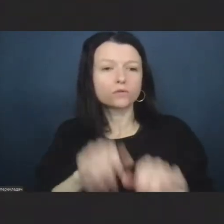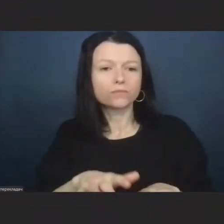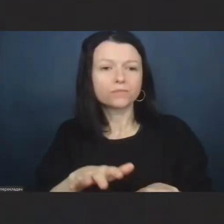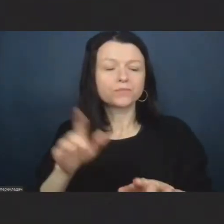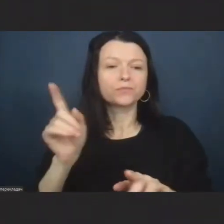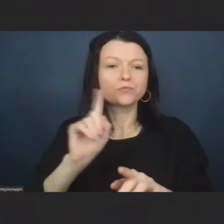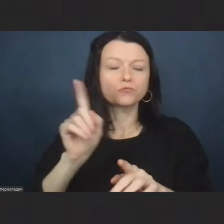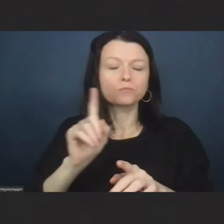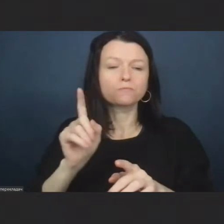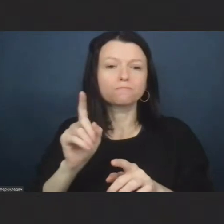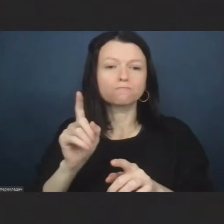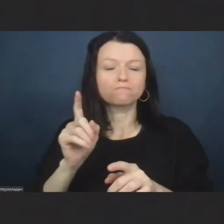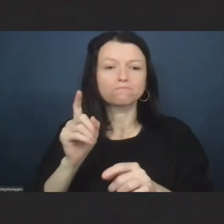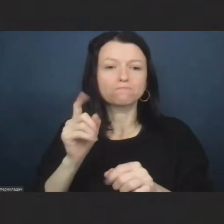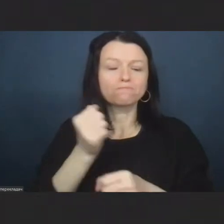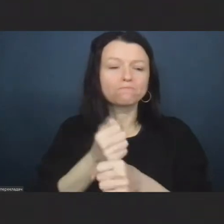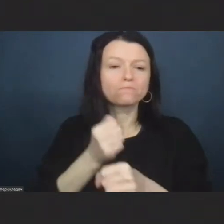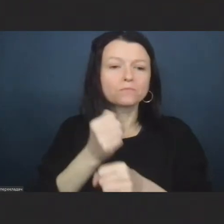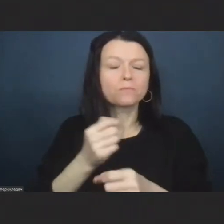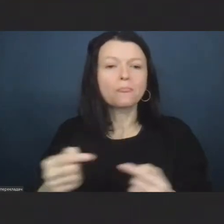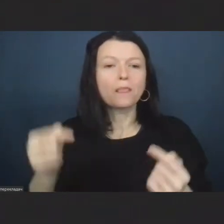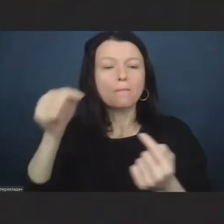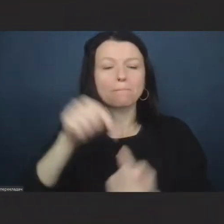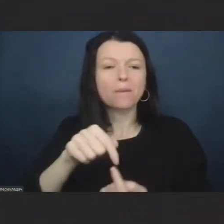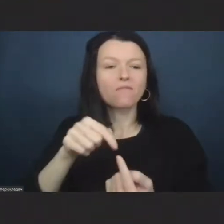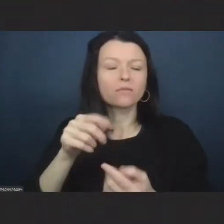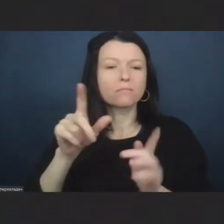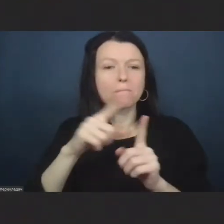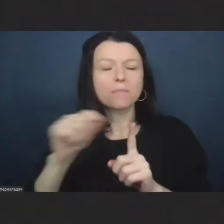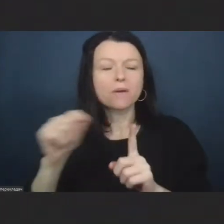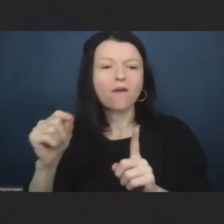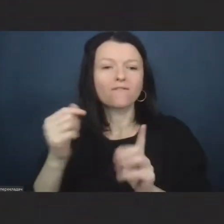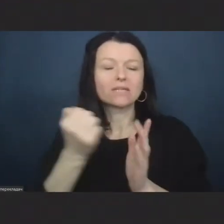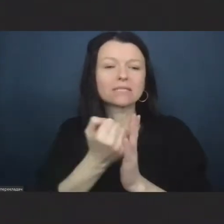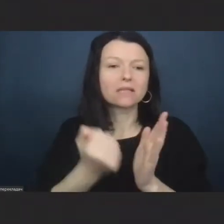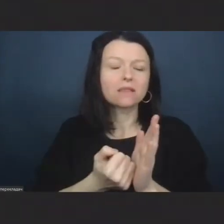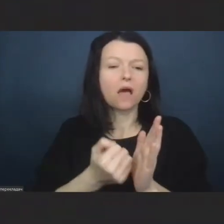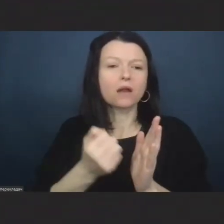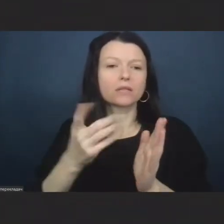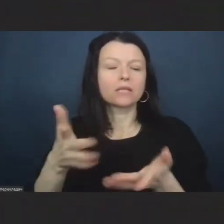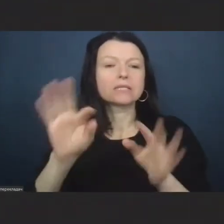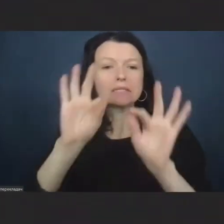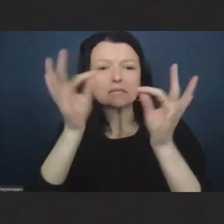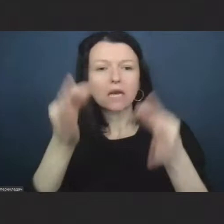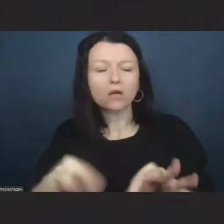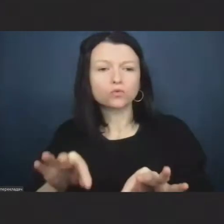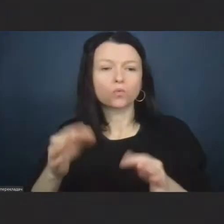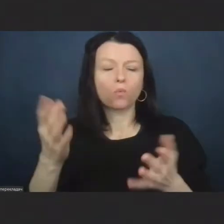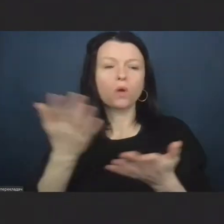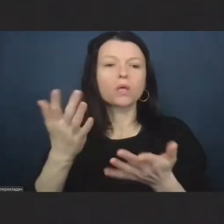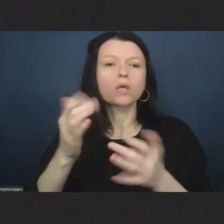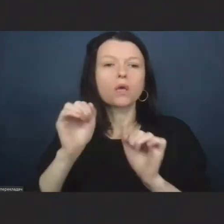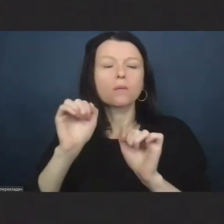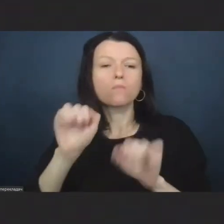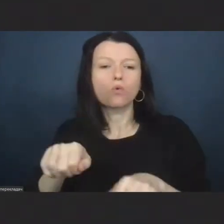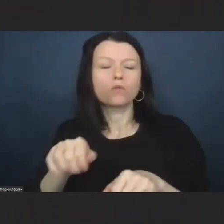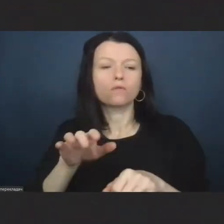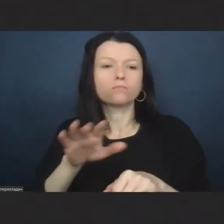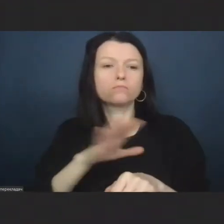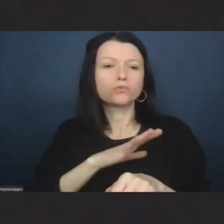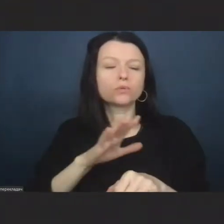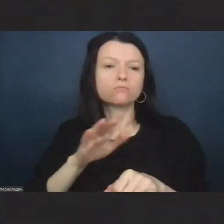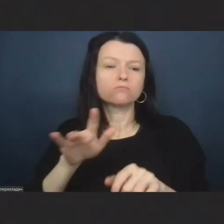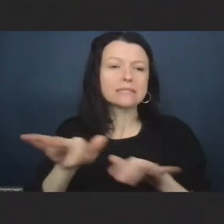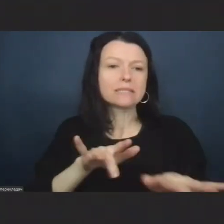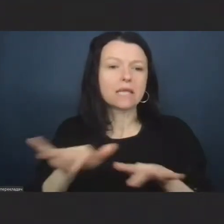very active in working out some rules, examples to be followed, and they may